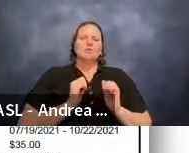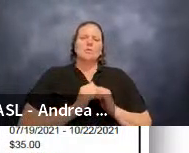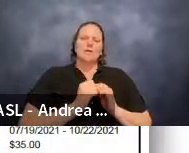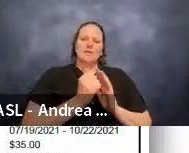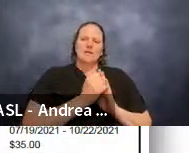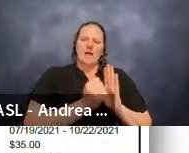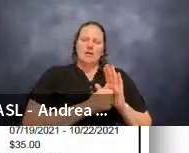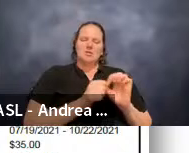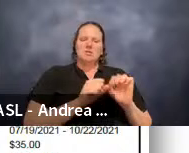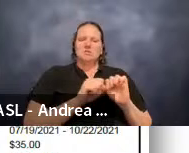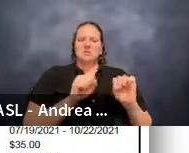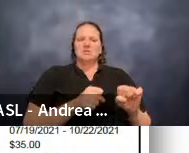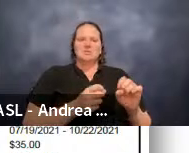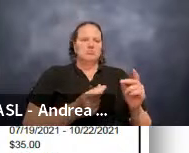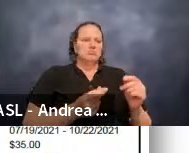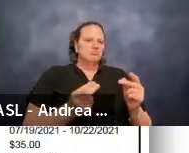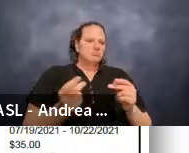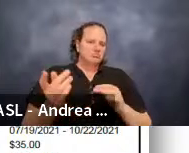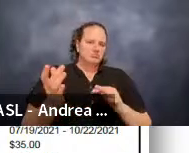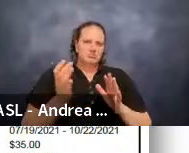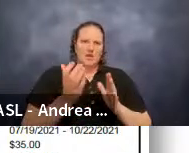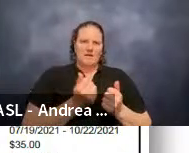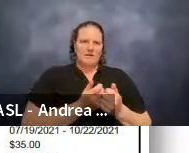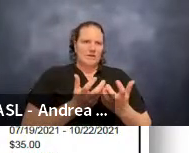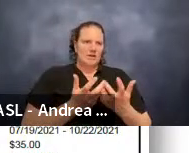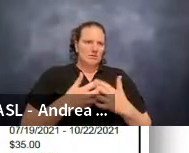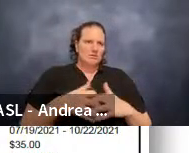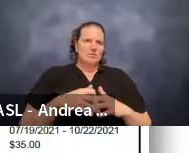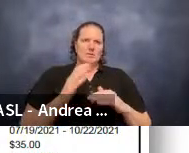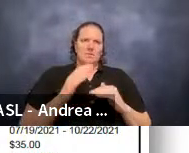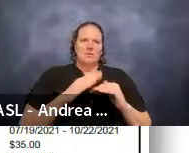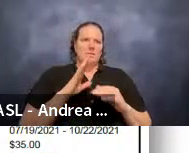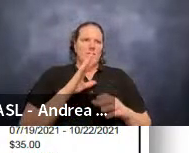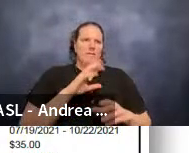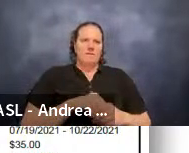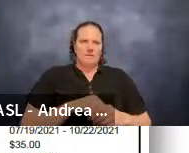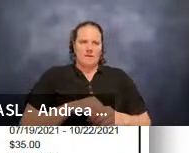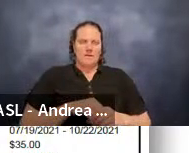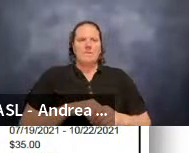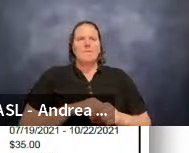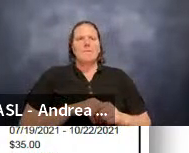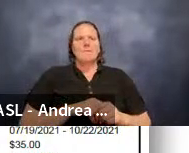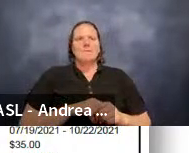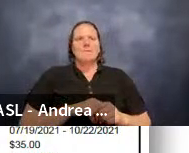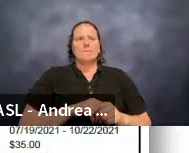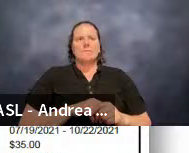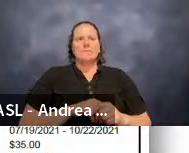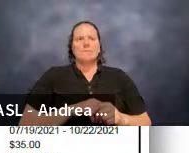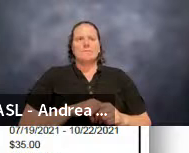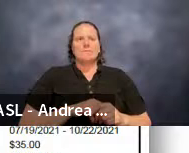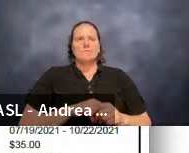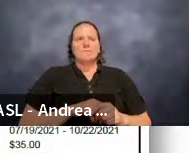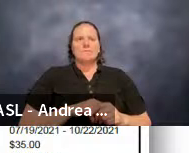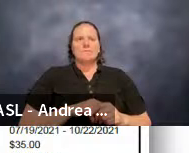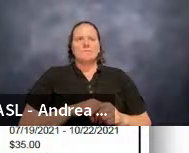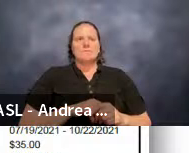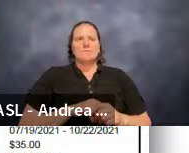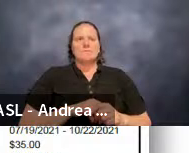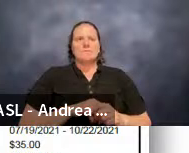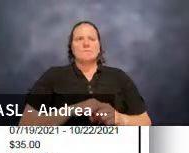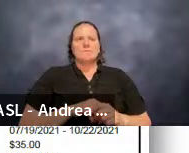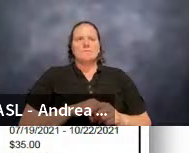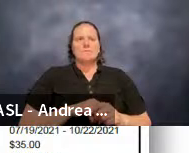care of everything with sort of minimal human involvement. And so what you're seeing here at the